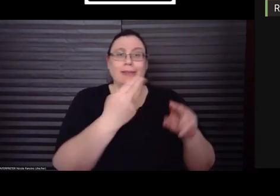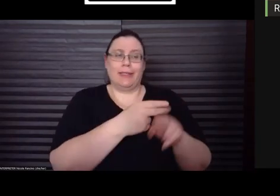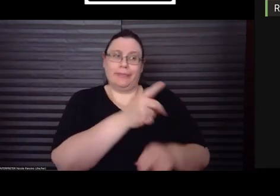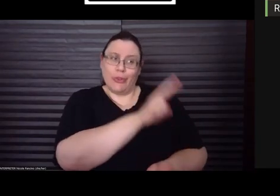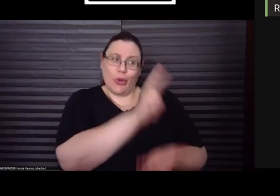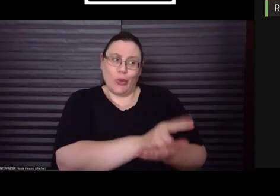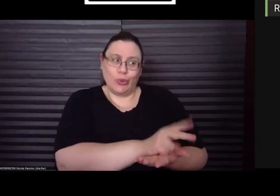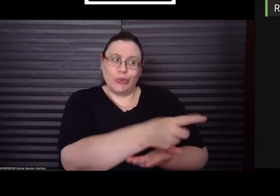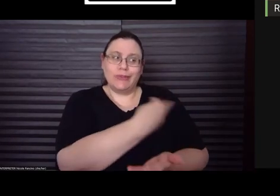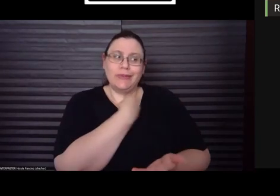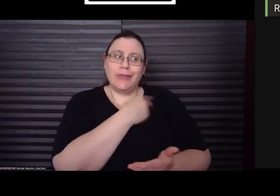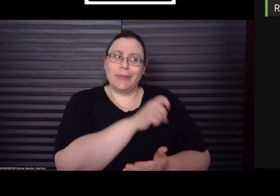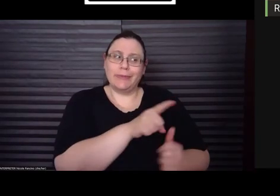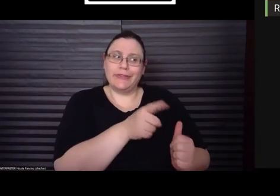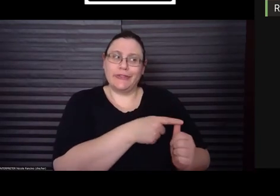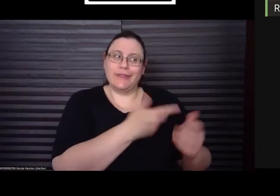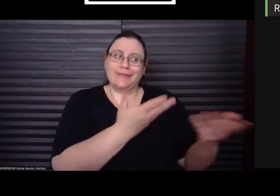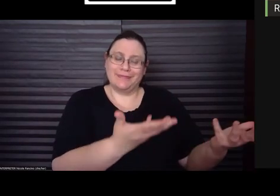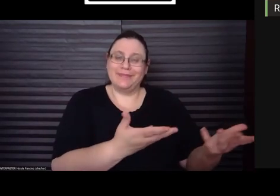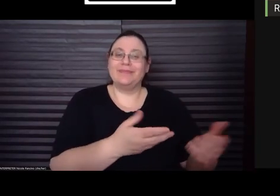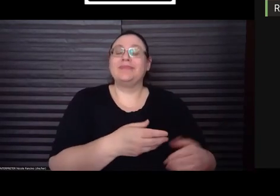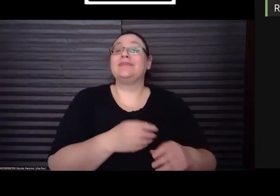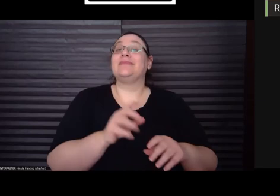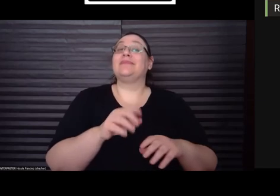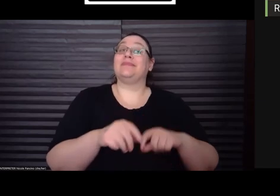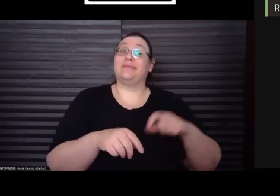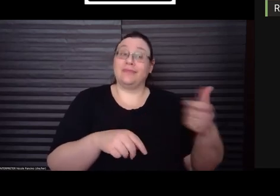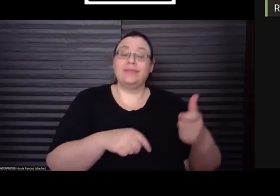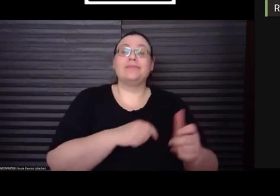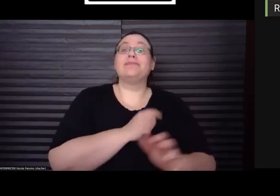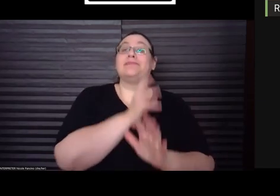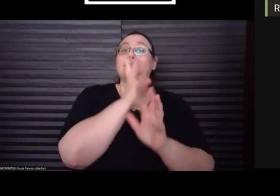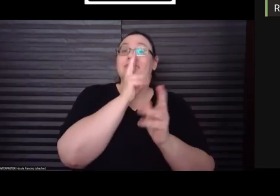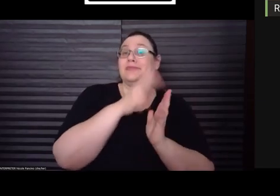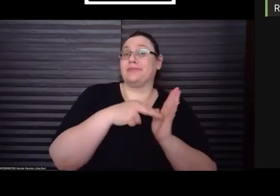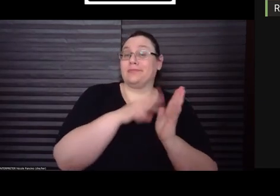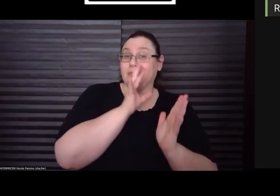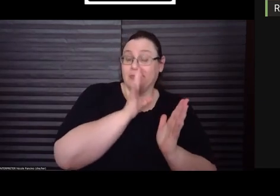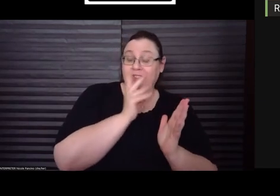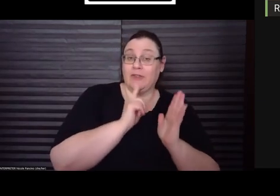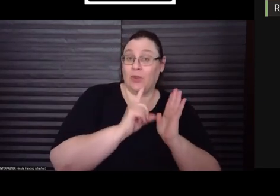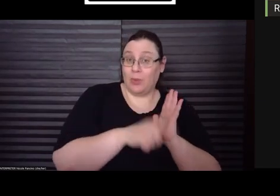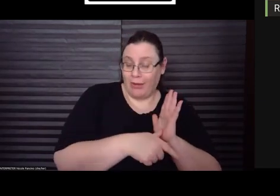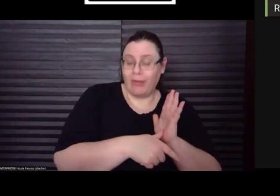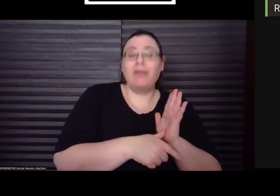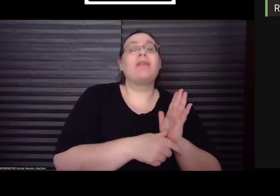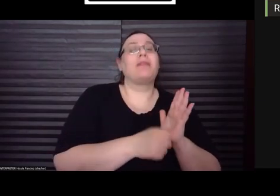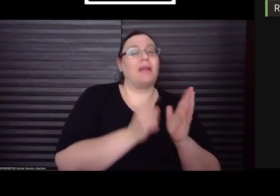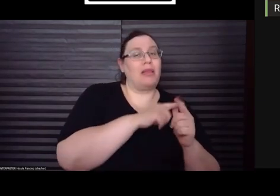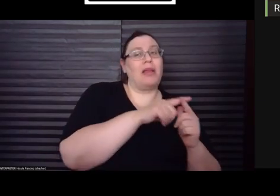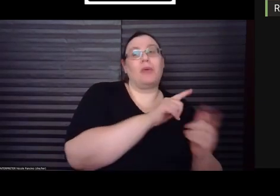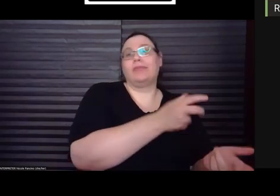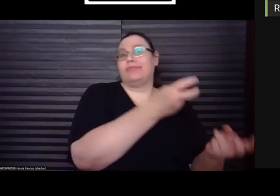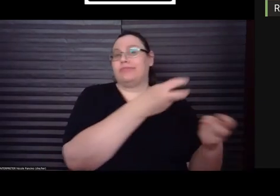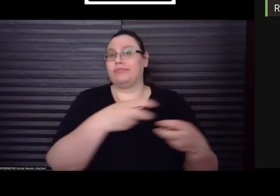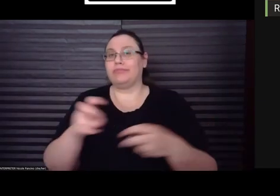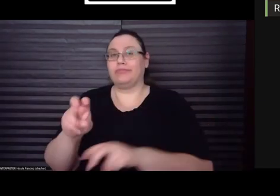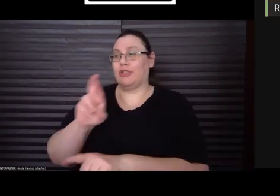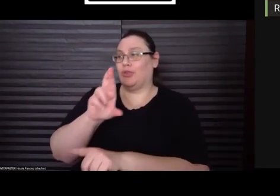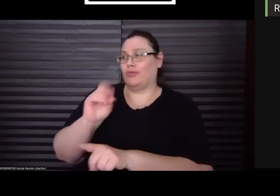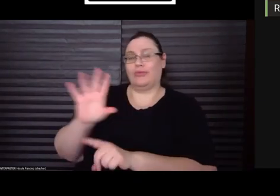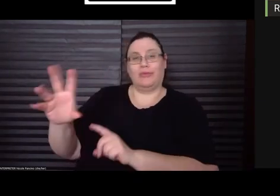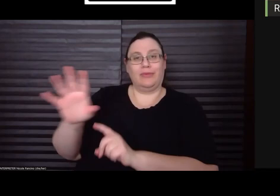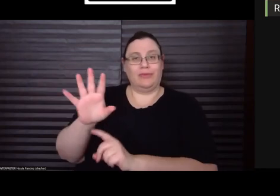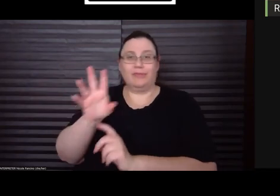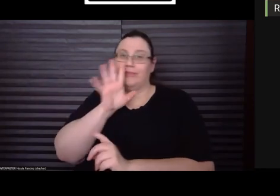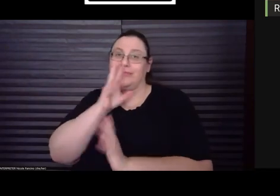straw. So what we're going to do is give you the stage, let you read for a little bit, and then we will transition over to